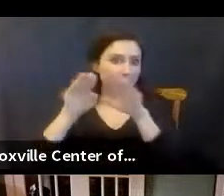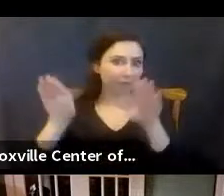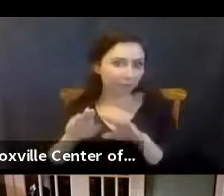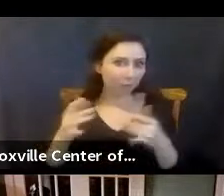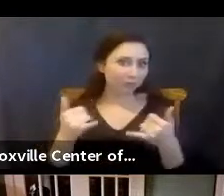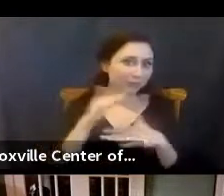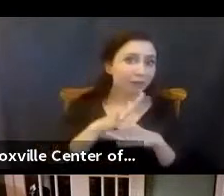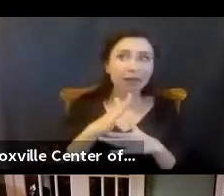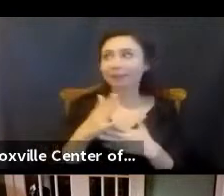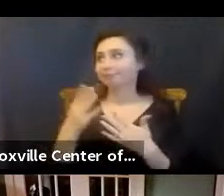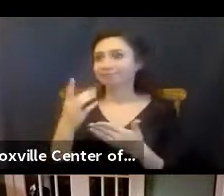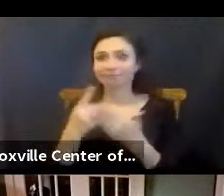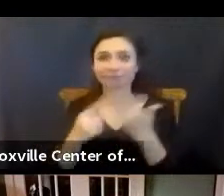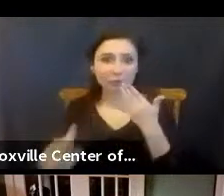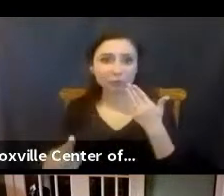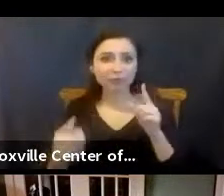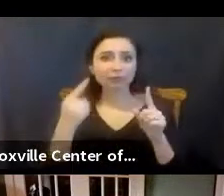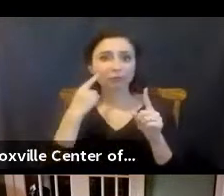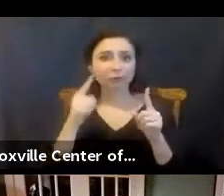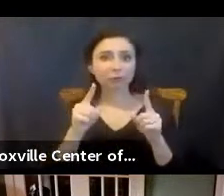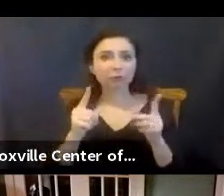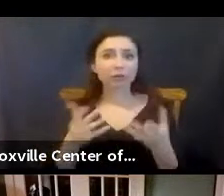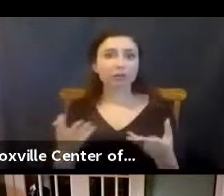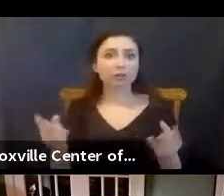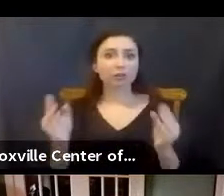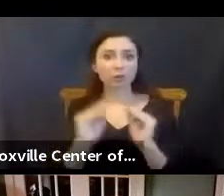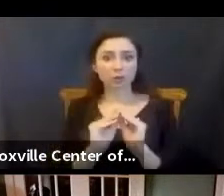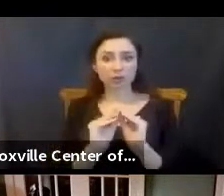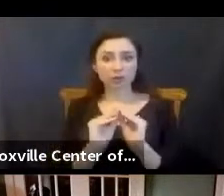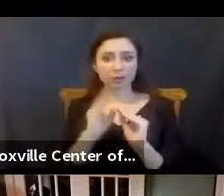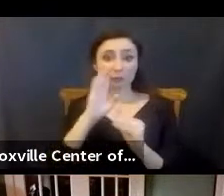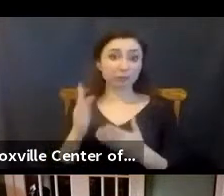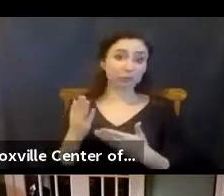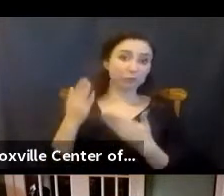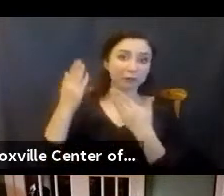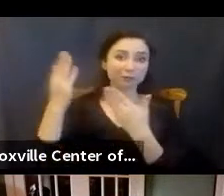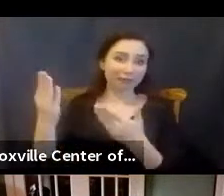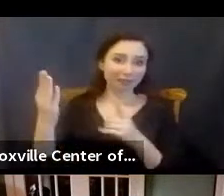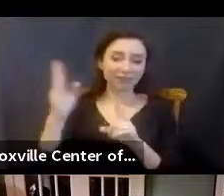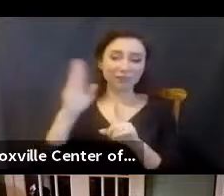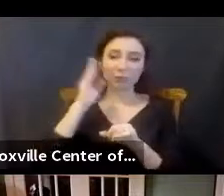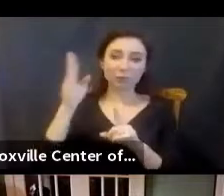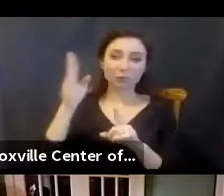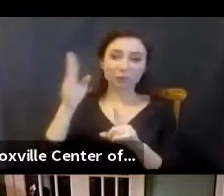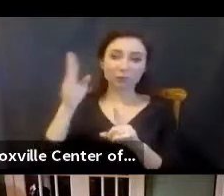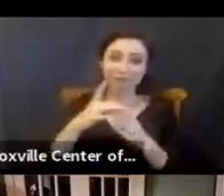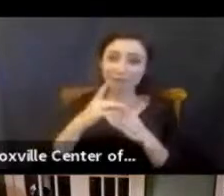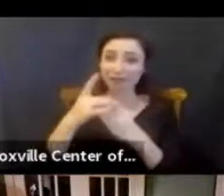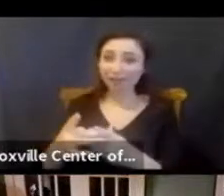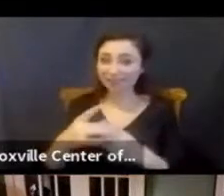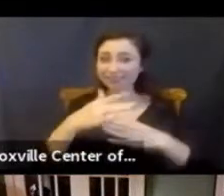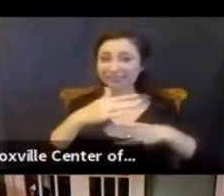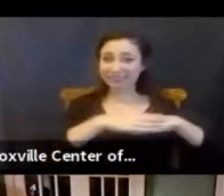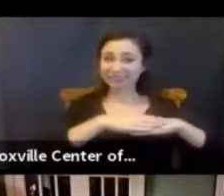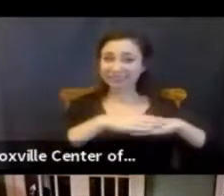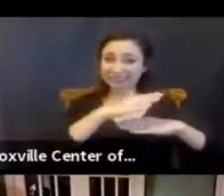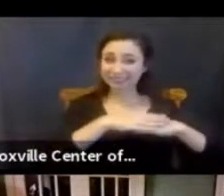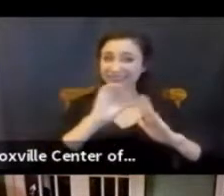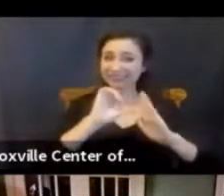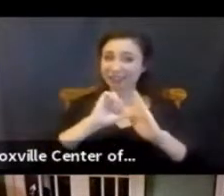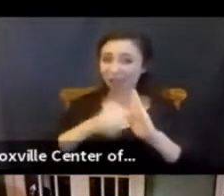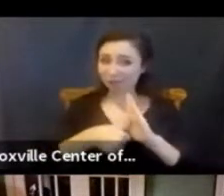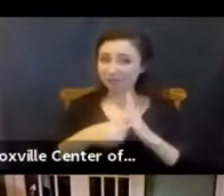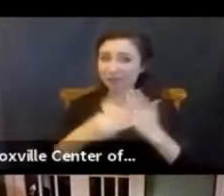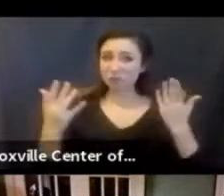to more of an advice, we're going to make recommendations, we're going to give guidance. Let's at least reiterate what